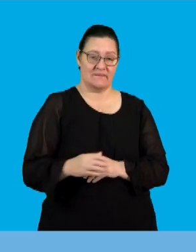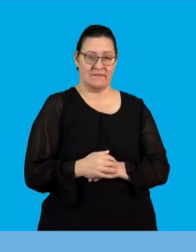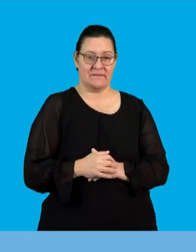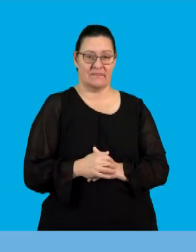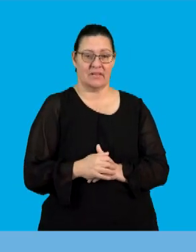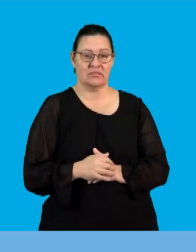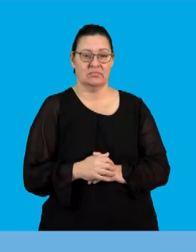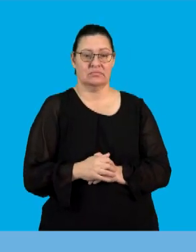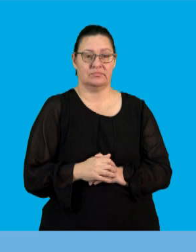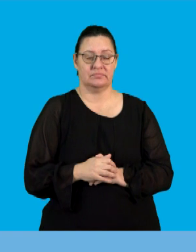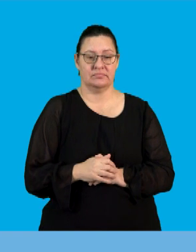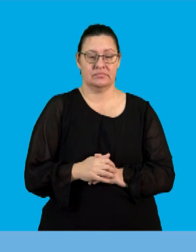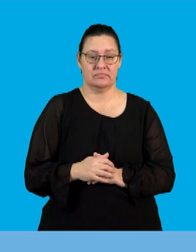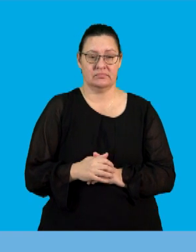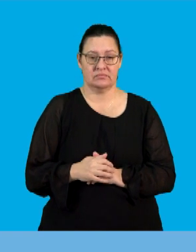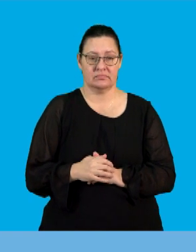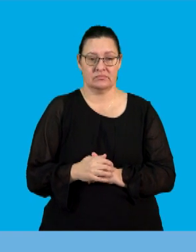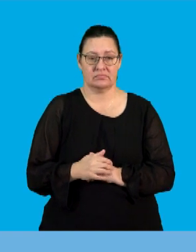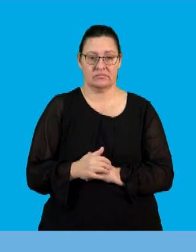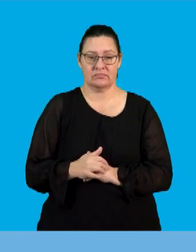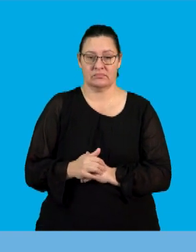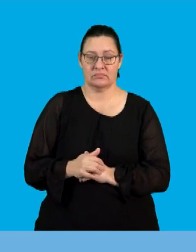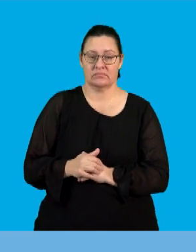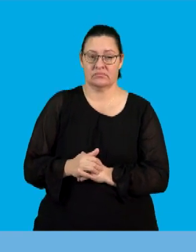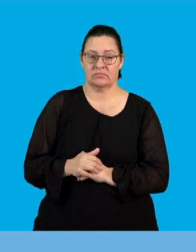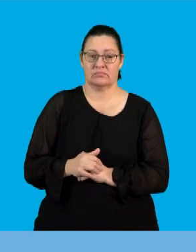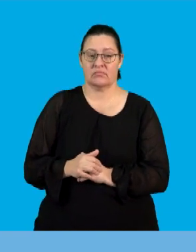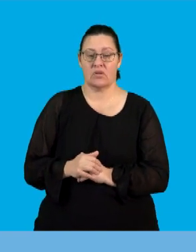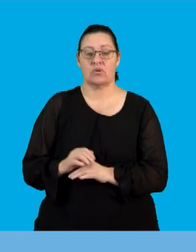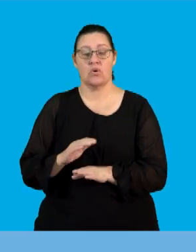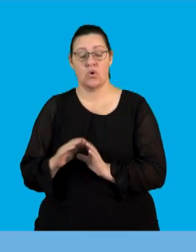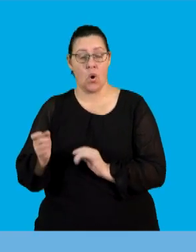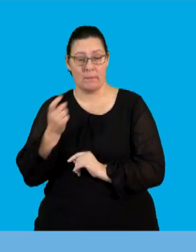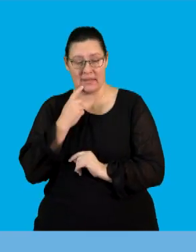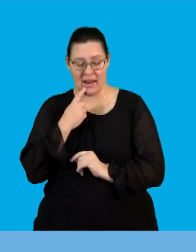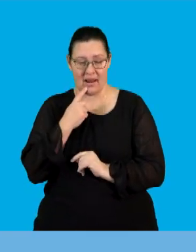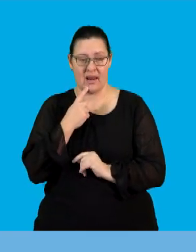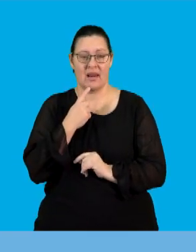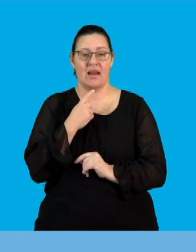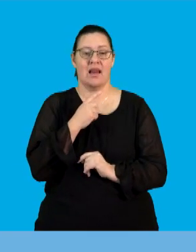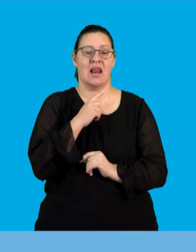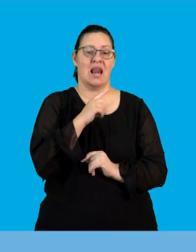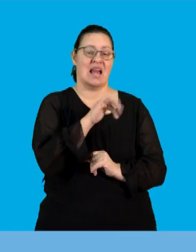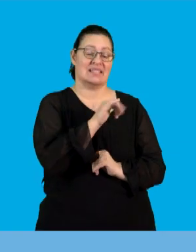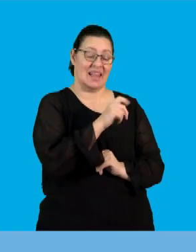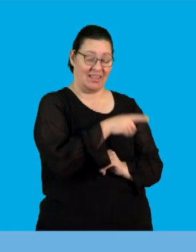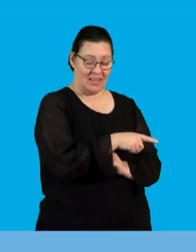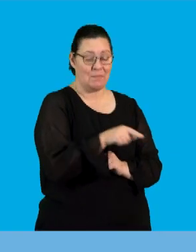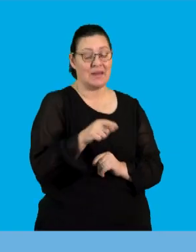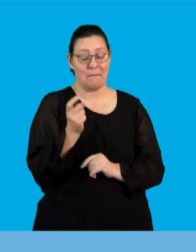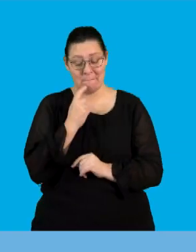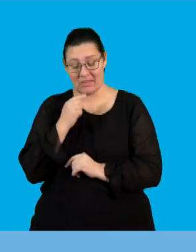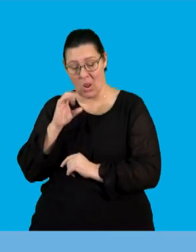basic, because when dissolved in water, they are going to be basic. However, the non-metal oxide are going to be acidic, because the